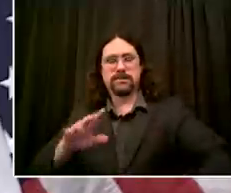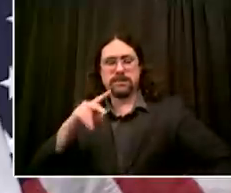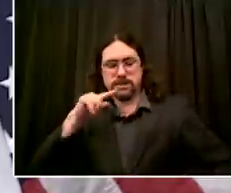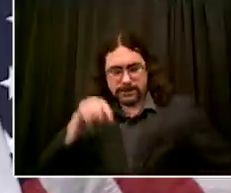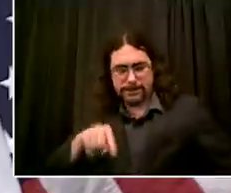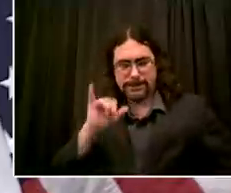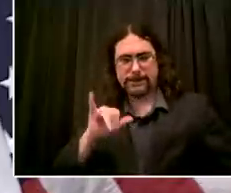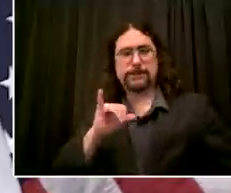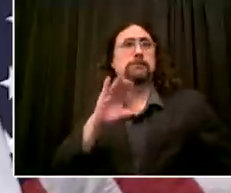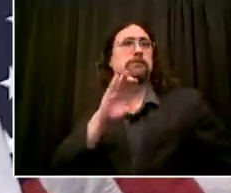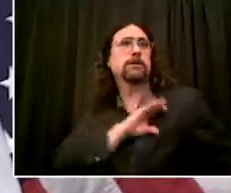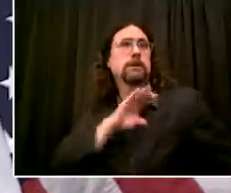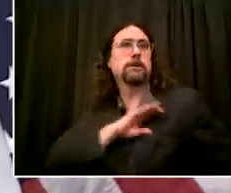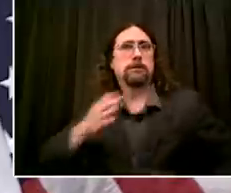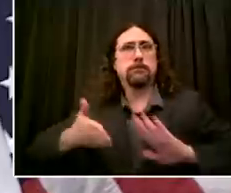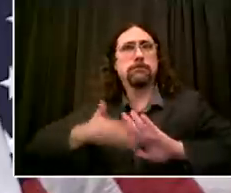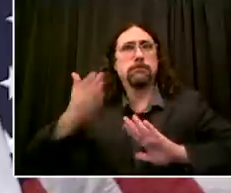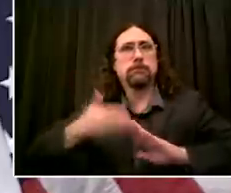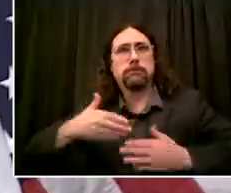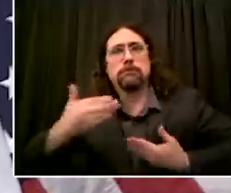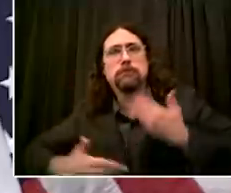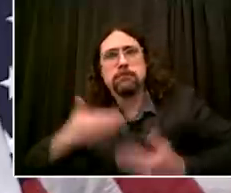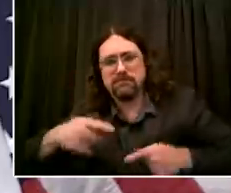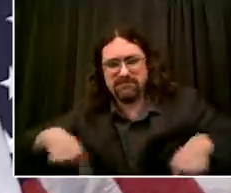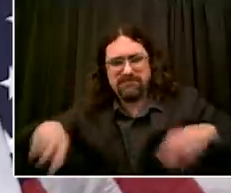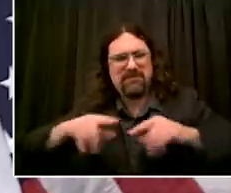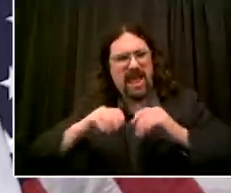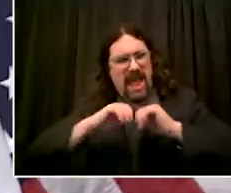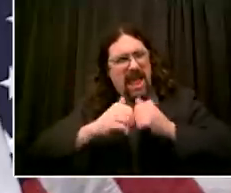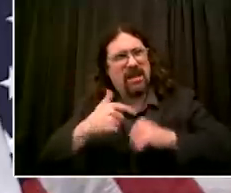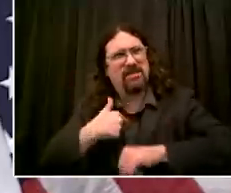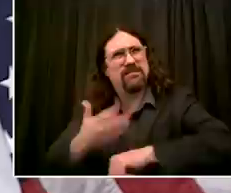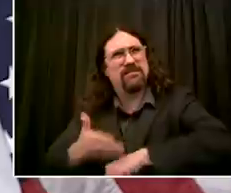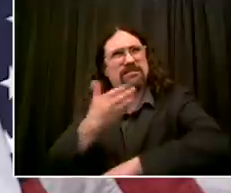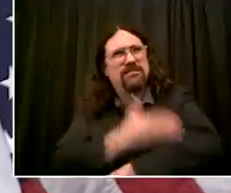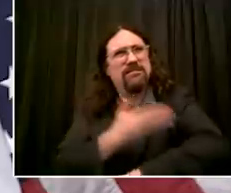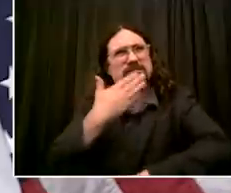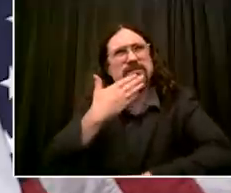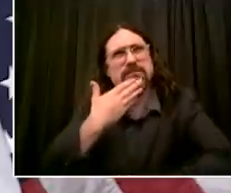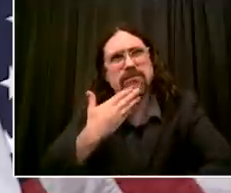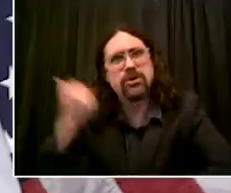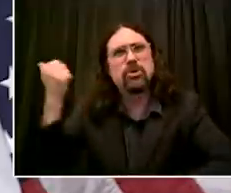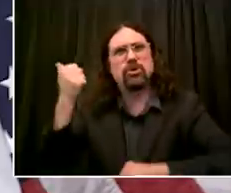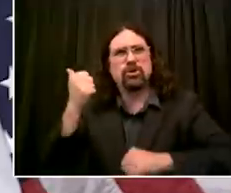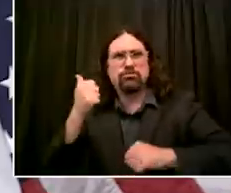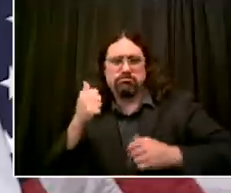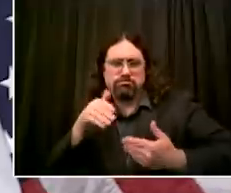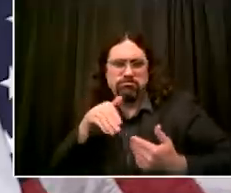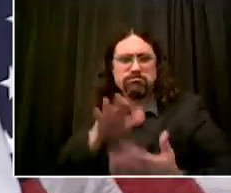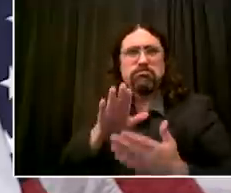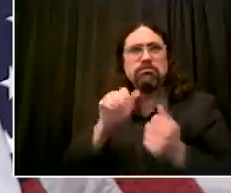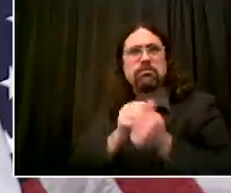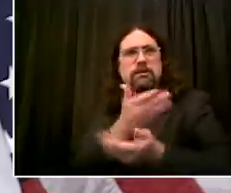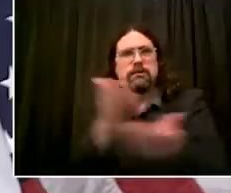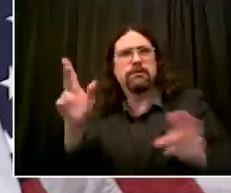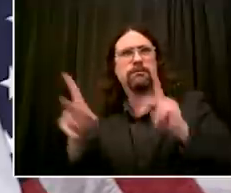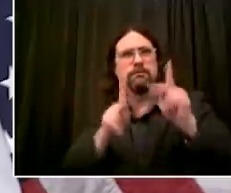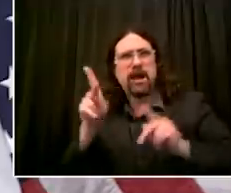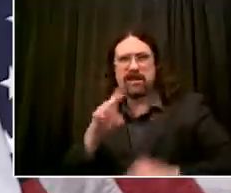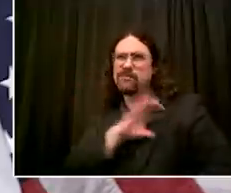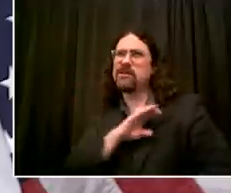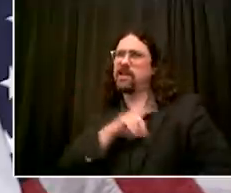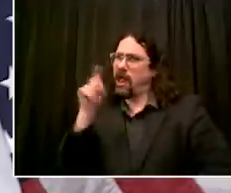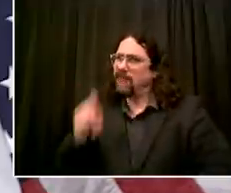few days. A lot of them are exhausted from working so hard, but they are going out there doing their job, protecting all of us, and showing a lot